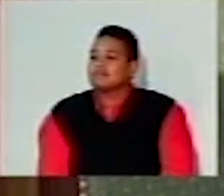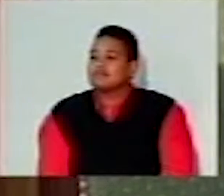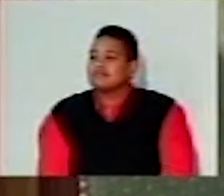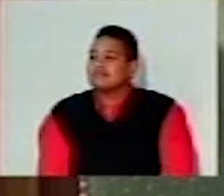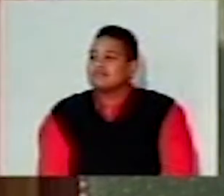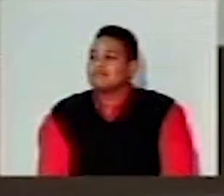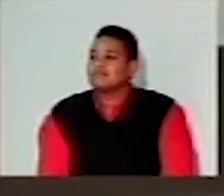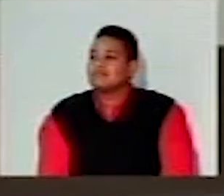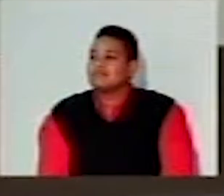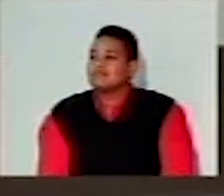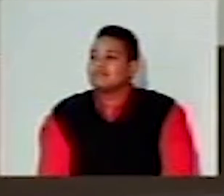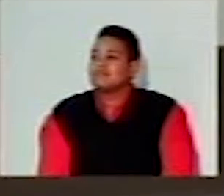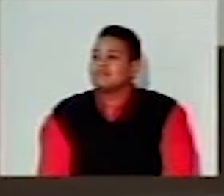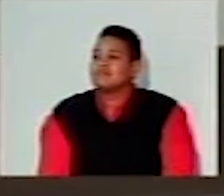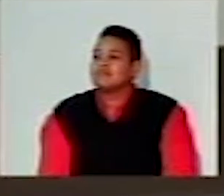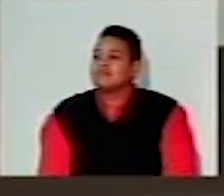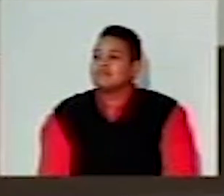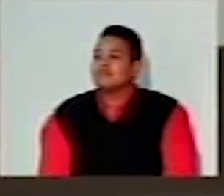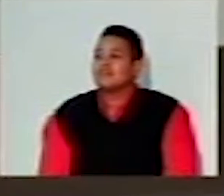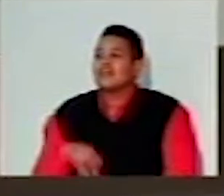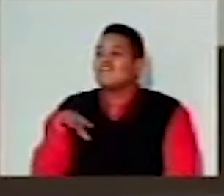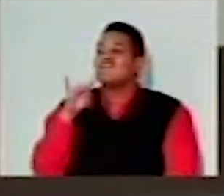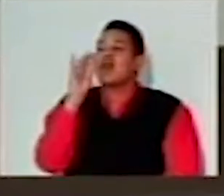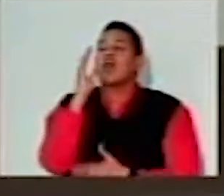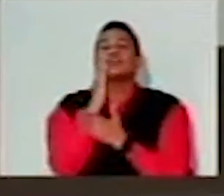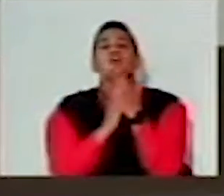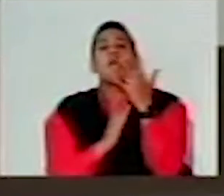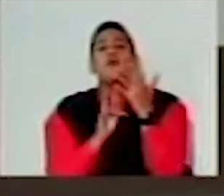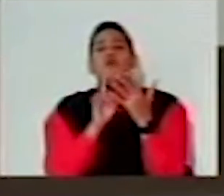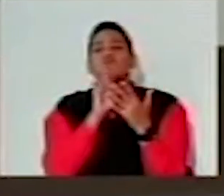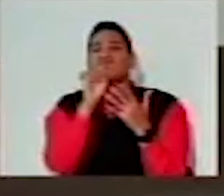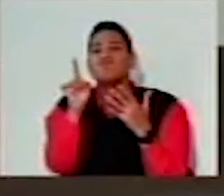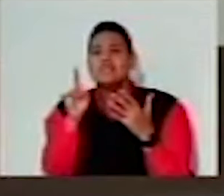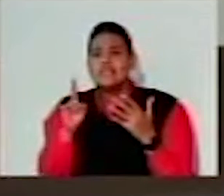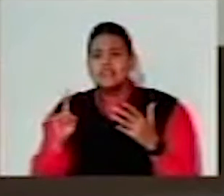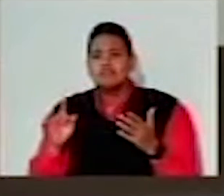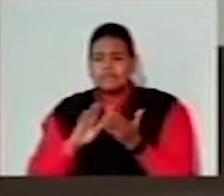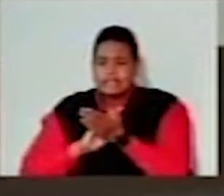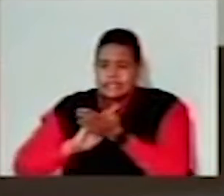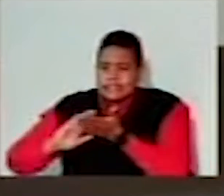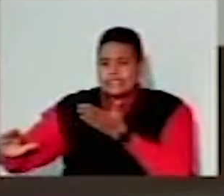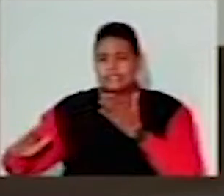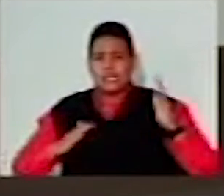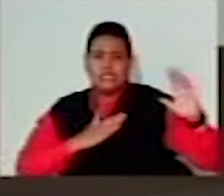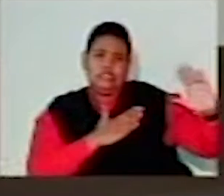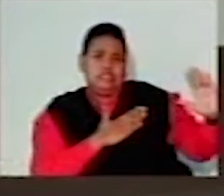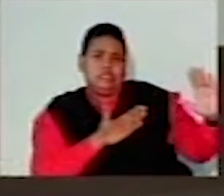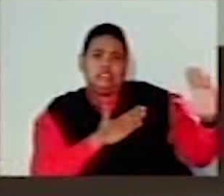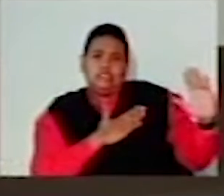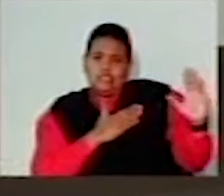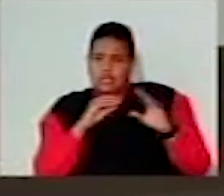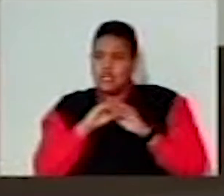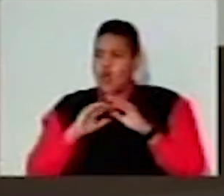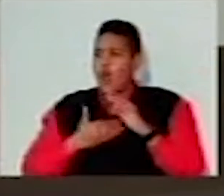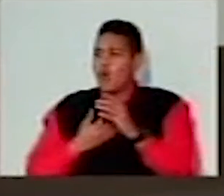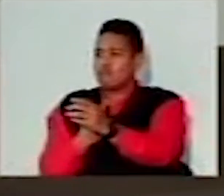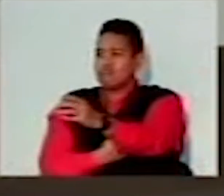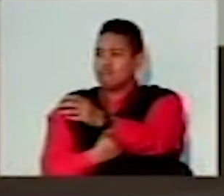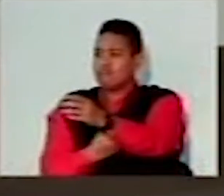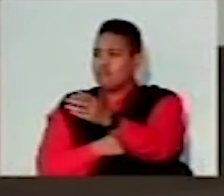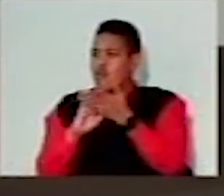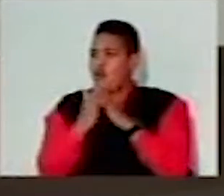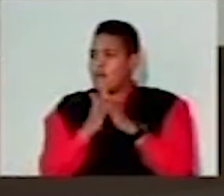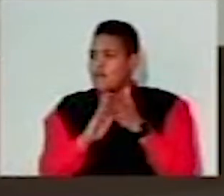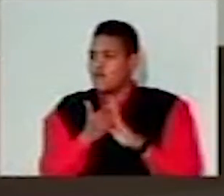And to find, Mr. Speaker, some of the really upright, decent citizens in our inner city